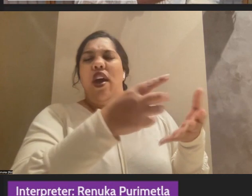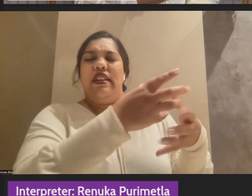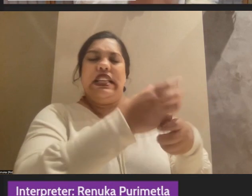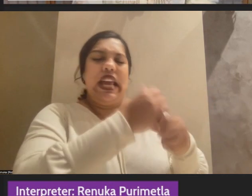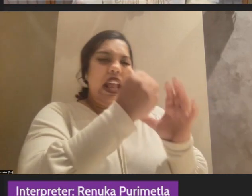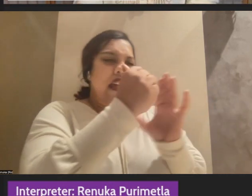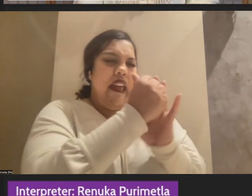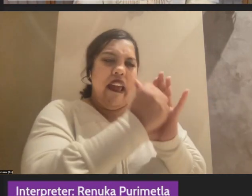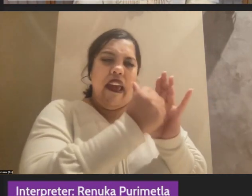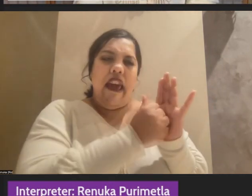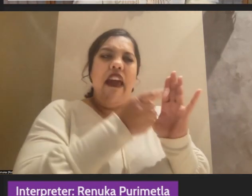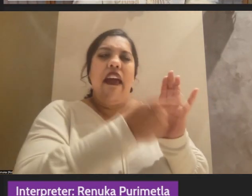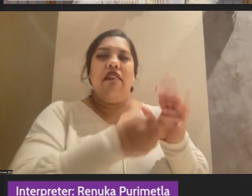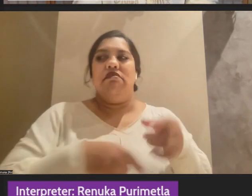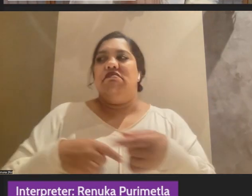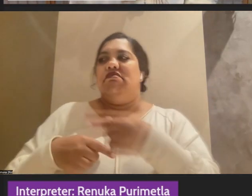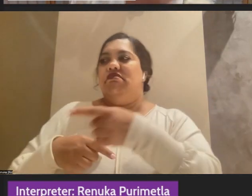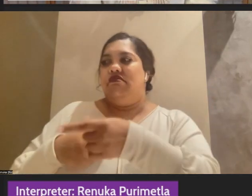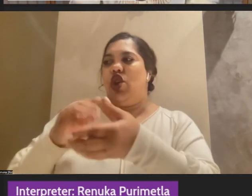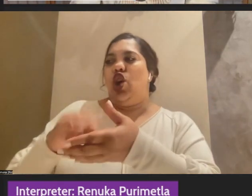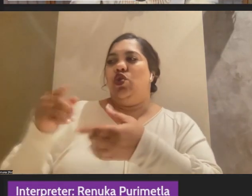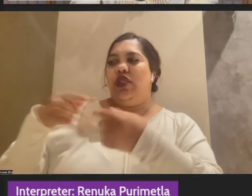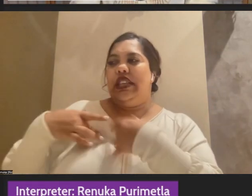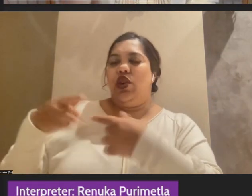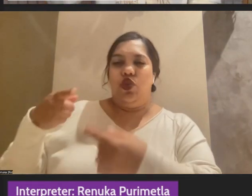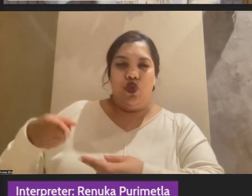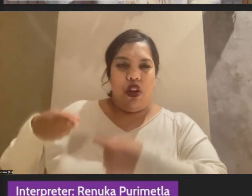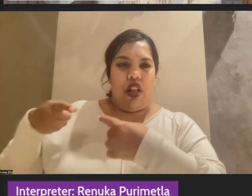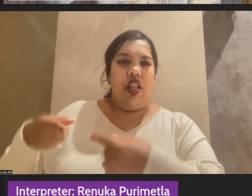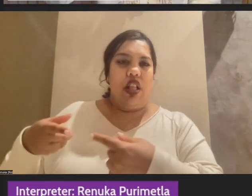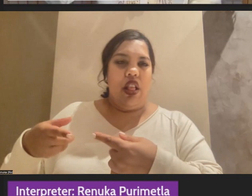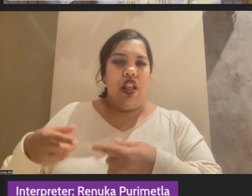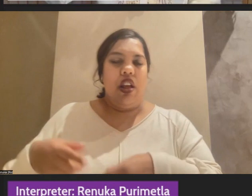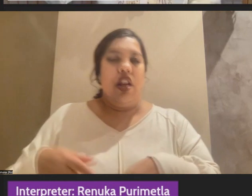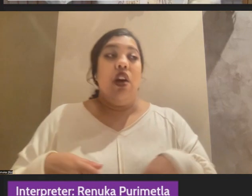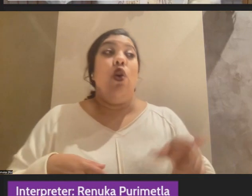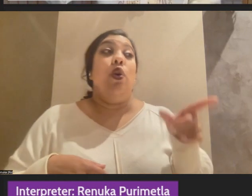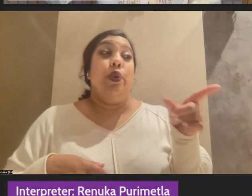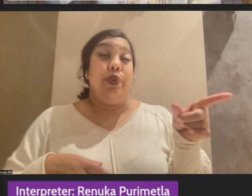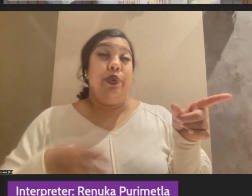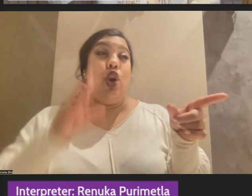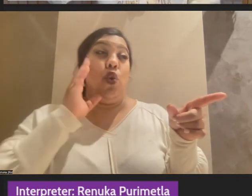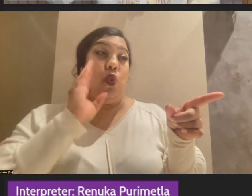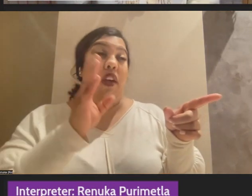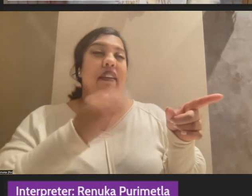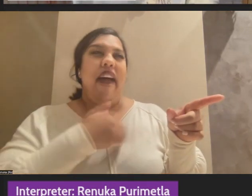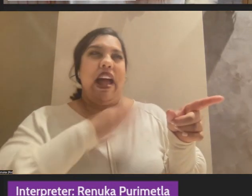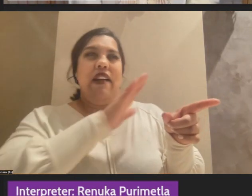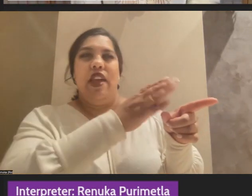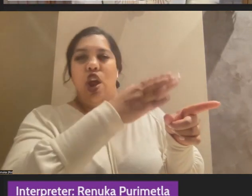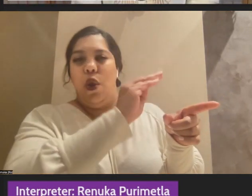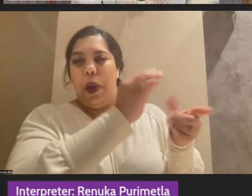they're the ones who struggle. They're the ones who are probably, they're going to be probably own their own companies and whatever.